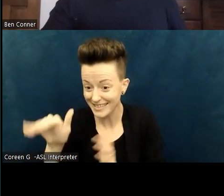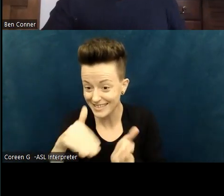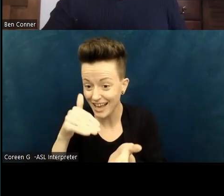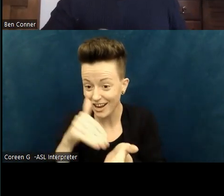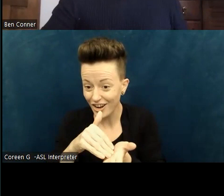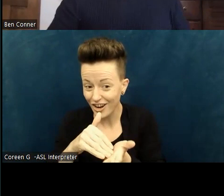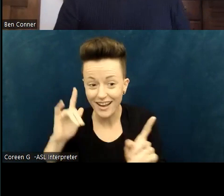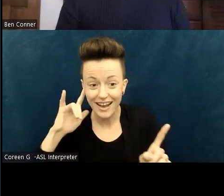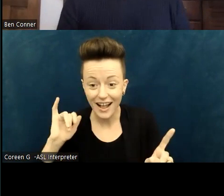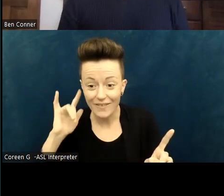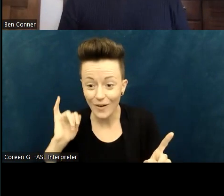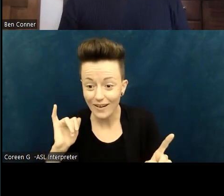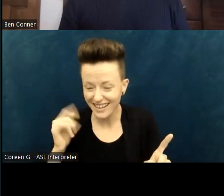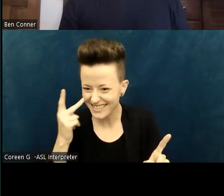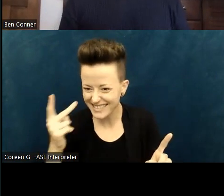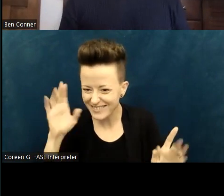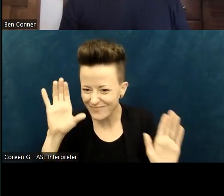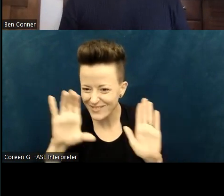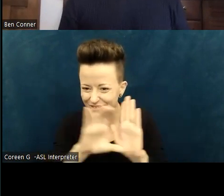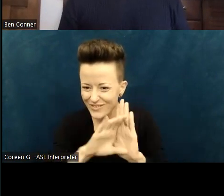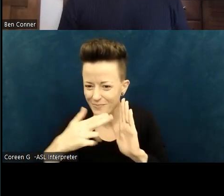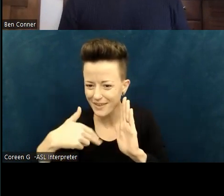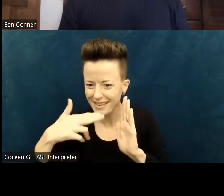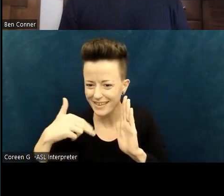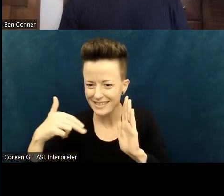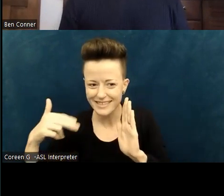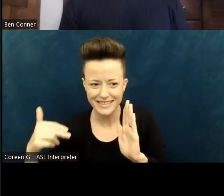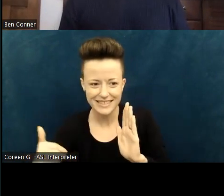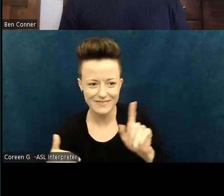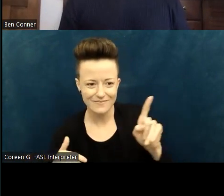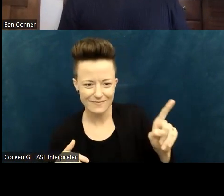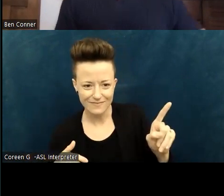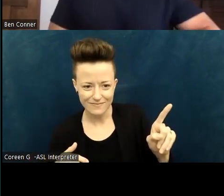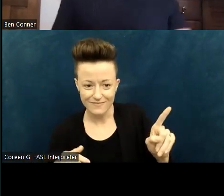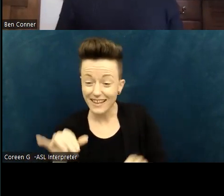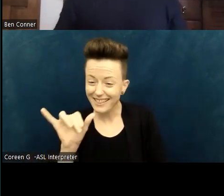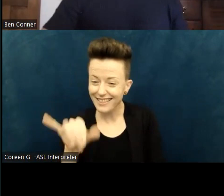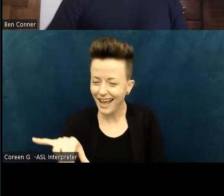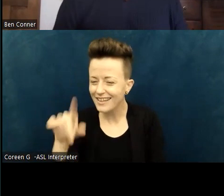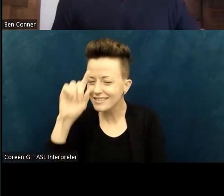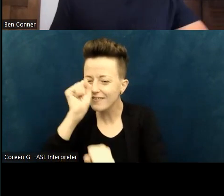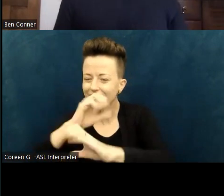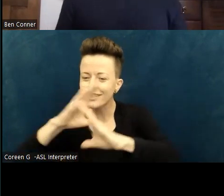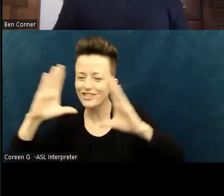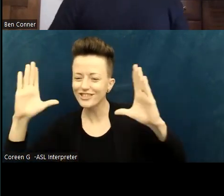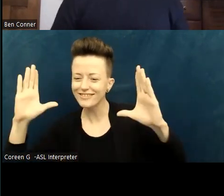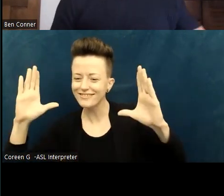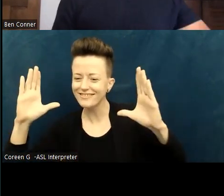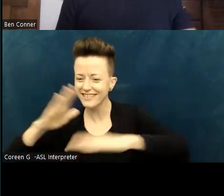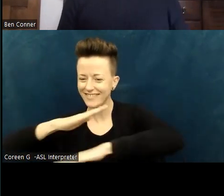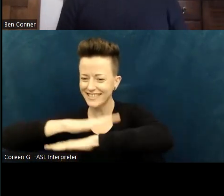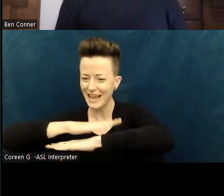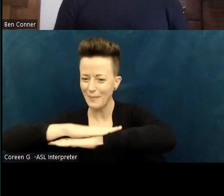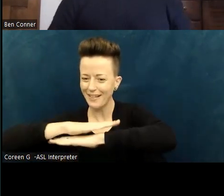image, which is a mural, which is a vision of this very table.